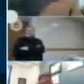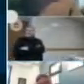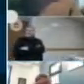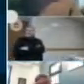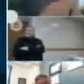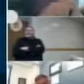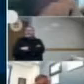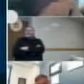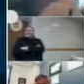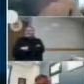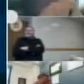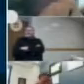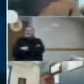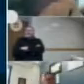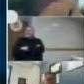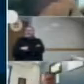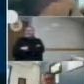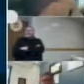Okay.